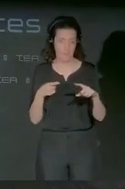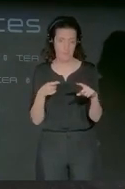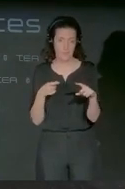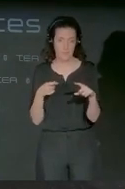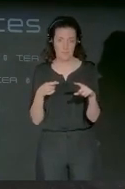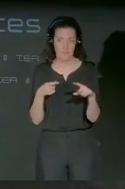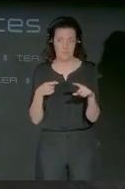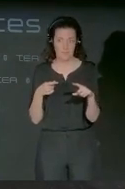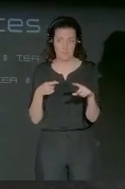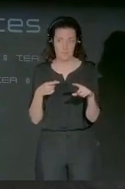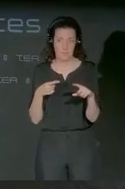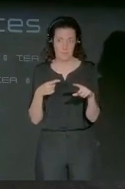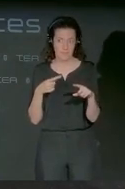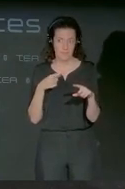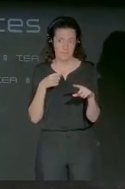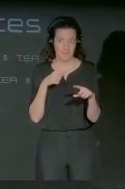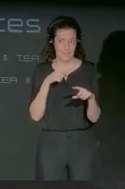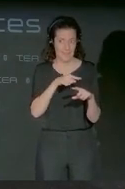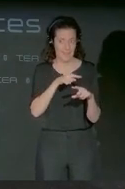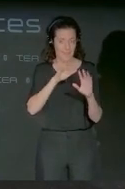industry and the